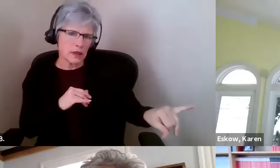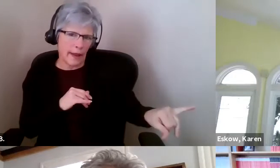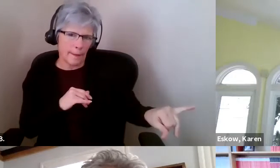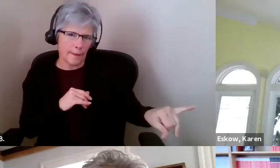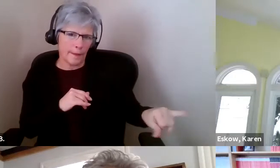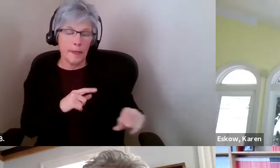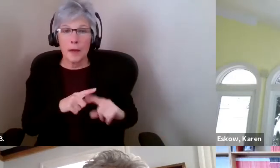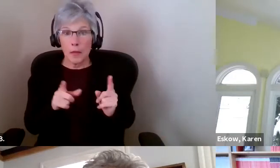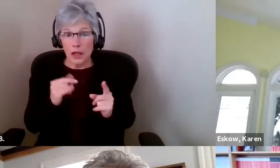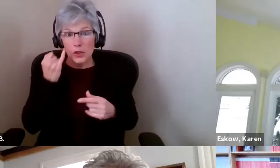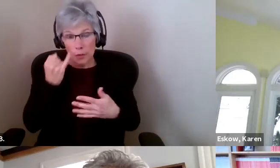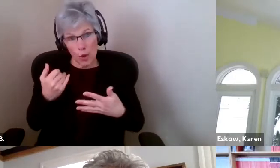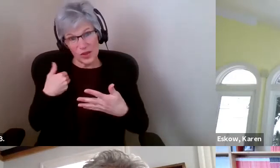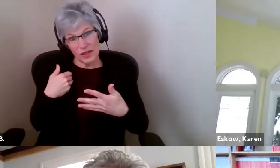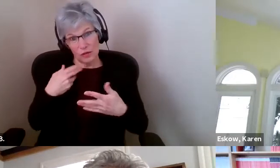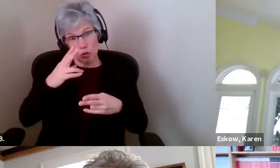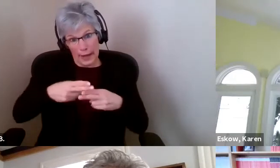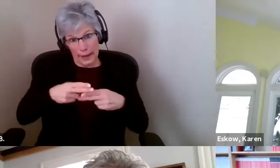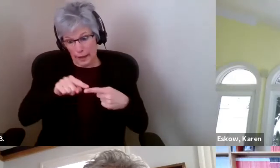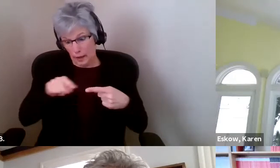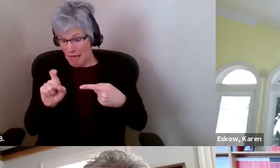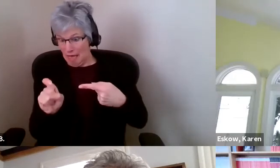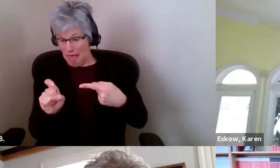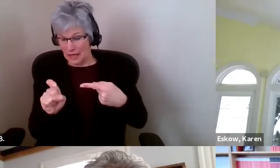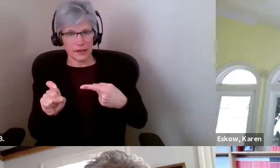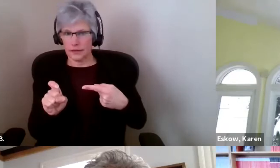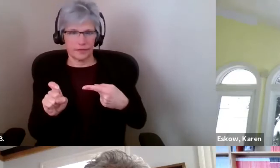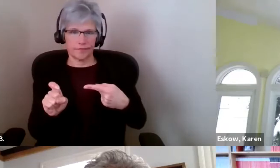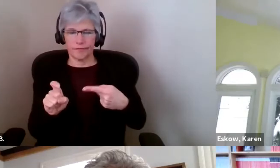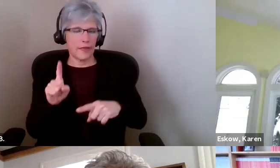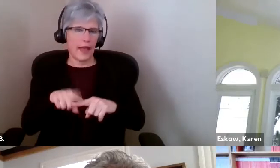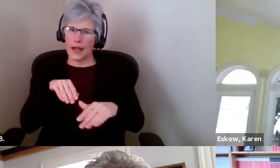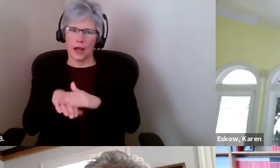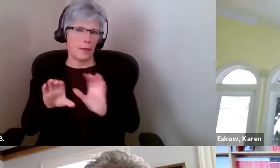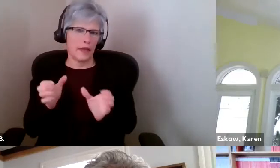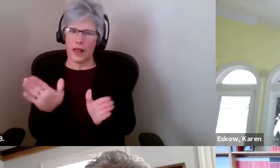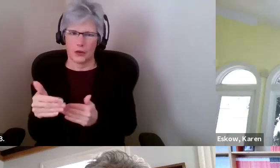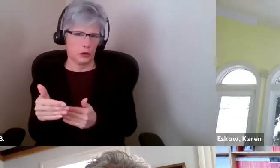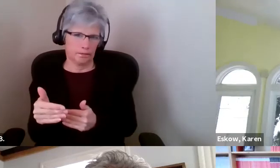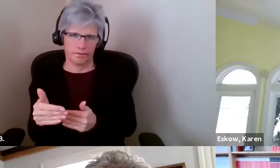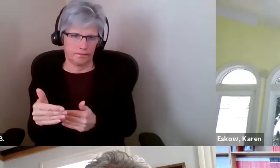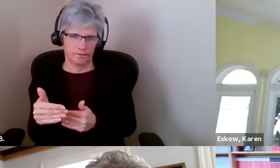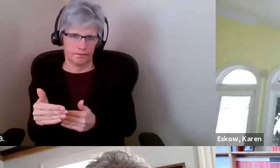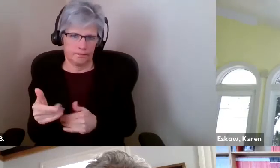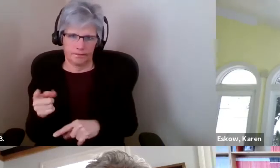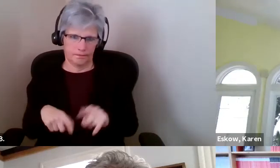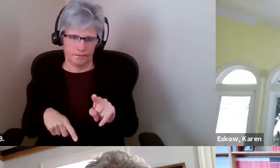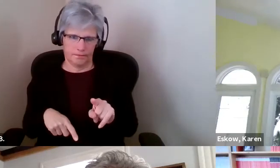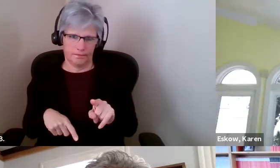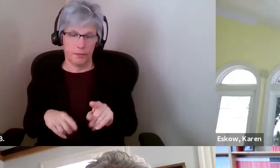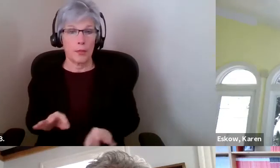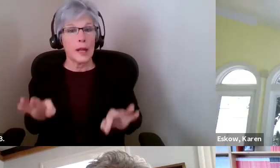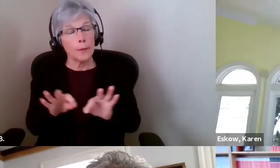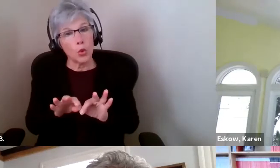classroom if they have that X next to their name. So really be polite, courteous,